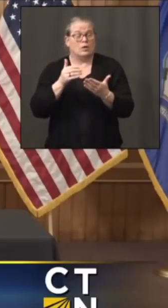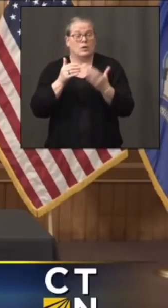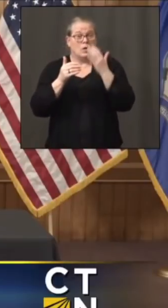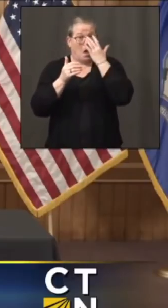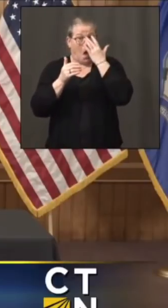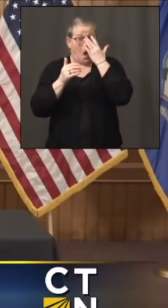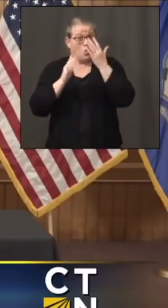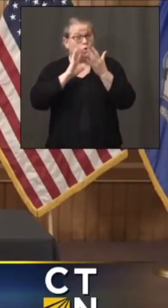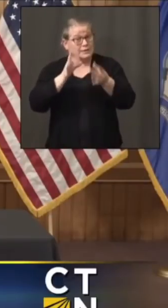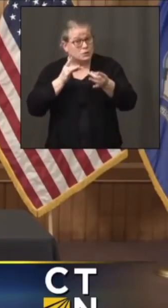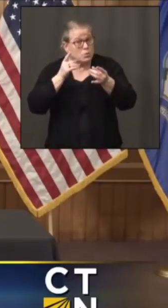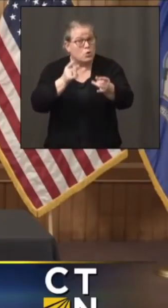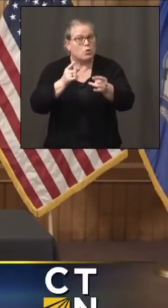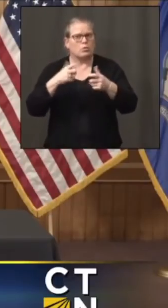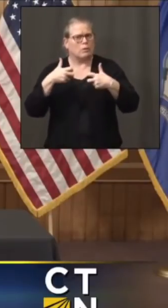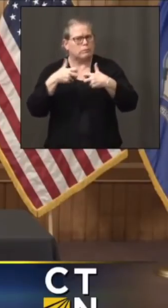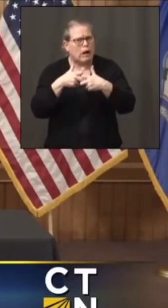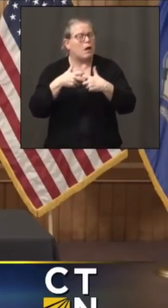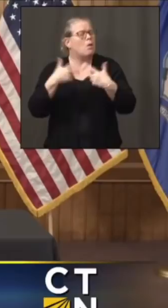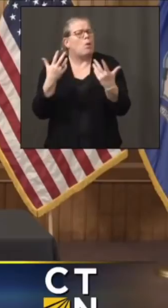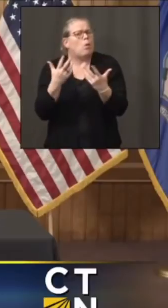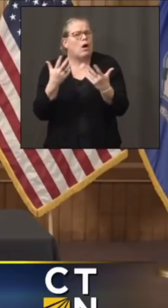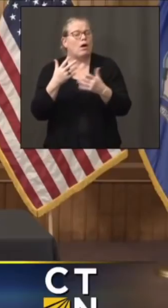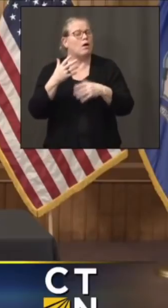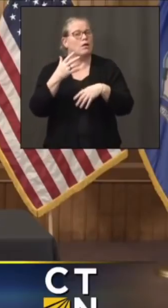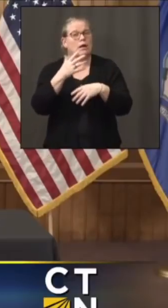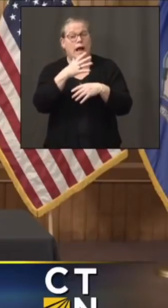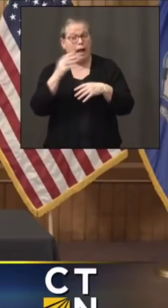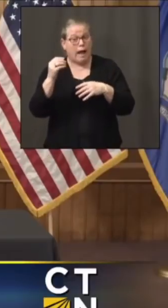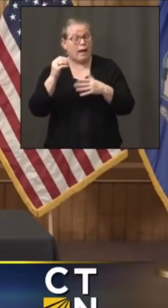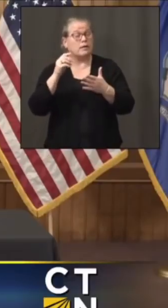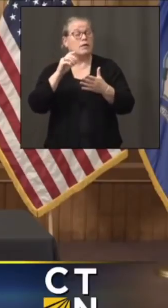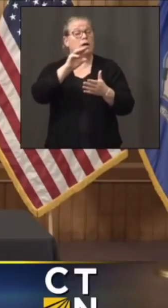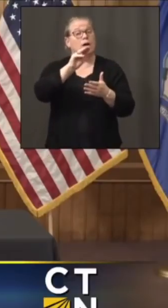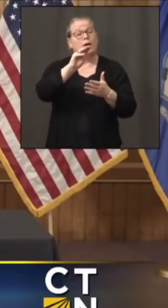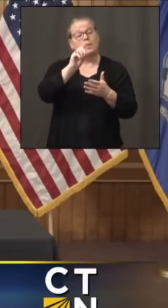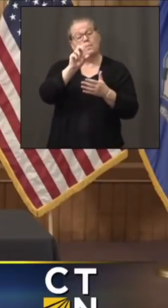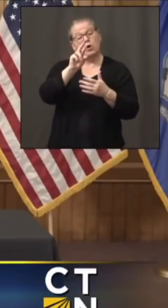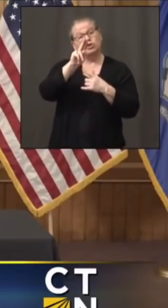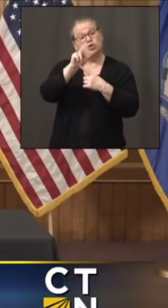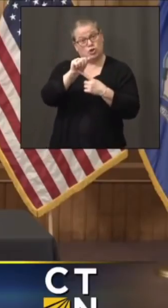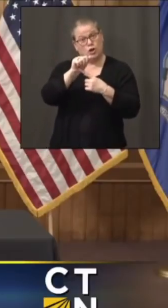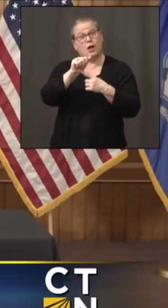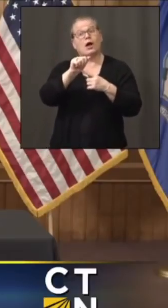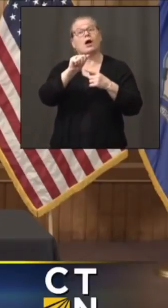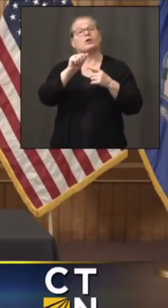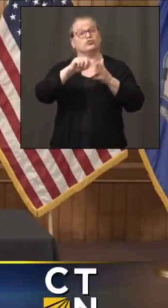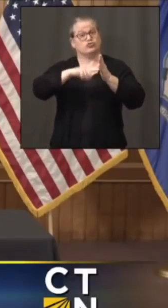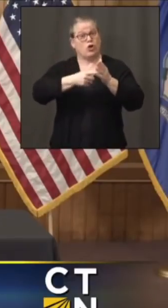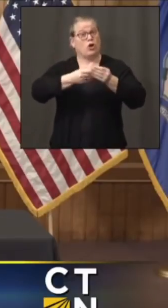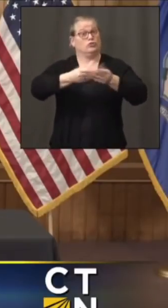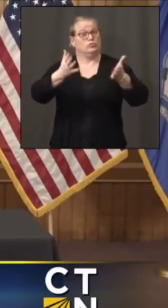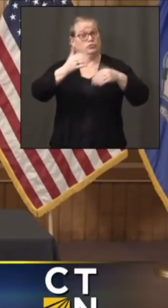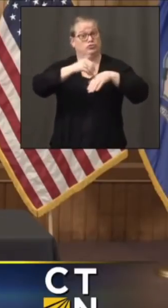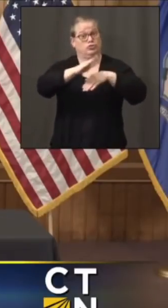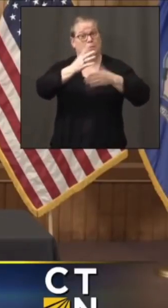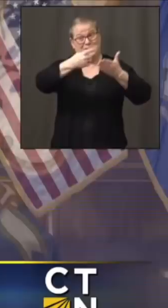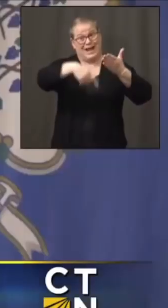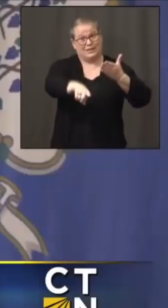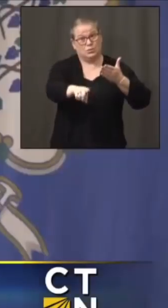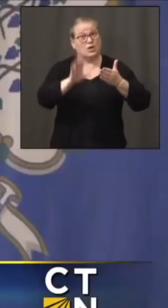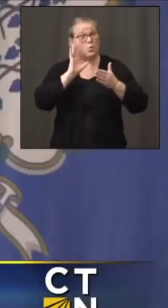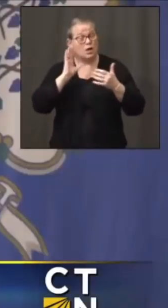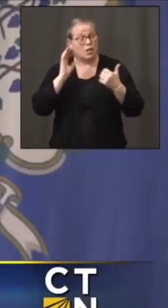when we have the AstraZeneca, when the Moderna one comes out? Are there going to be challenges when more shipments start to go out? I'm sure